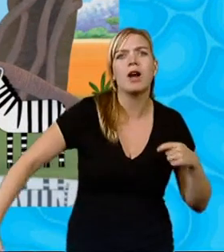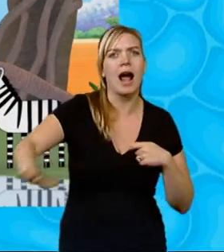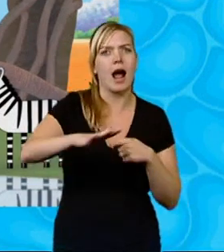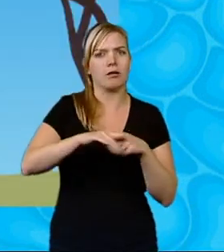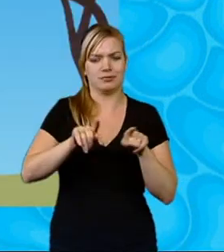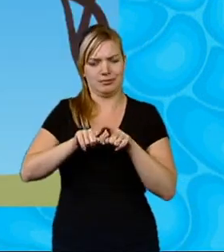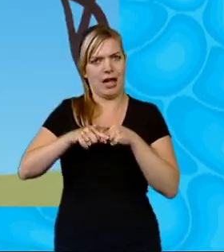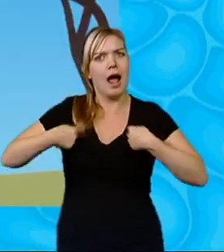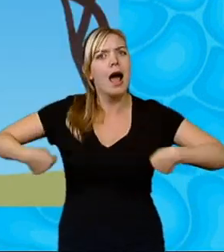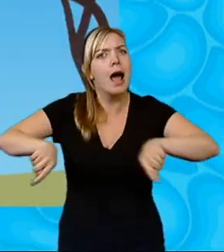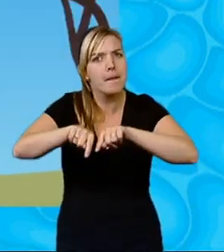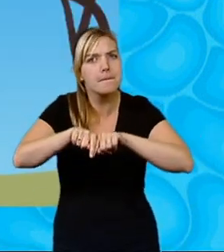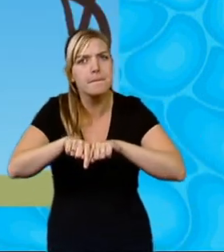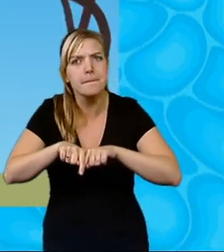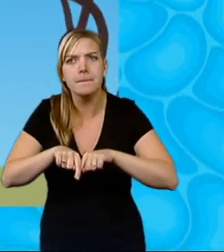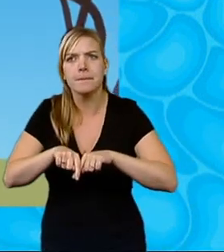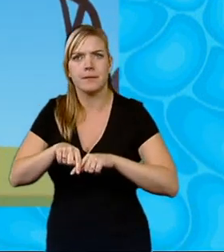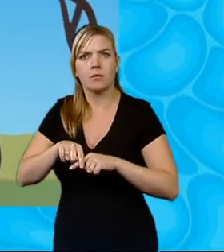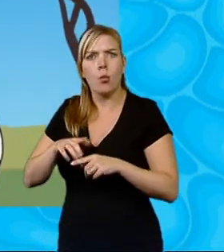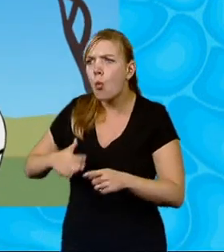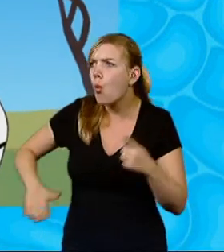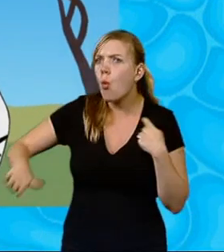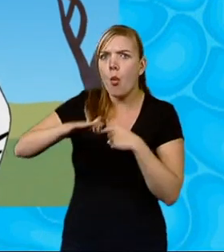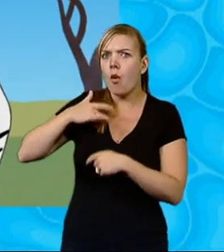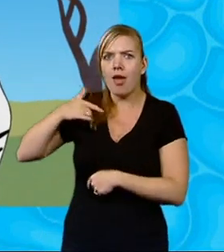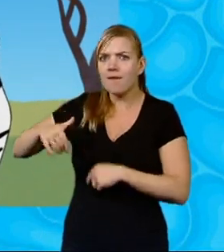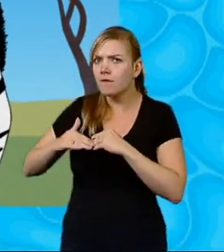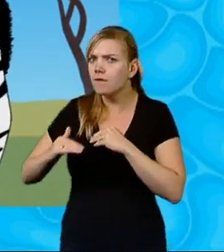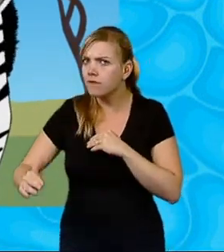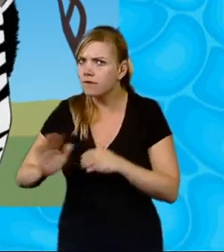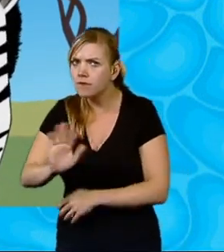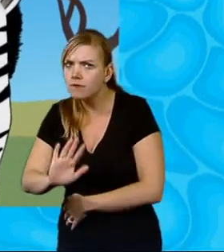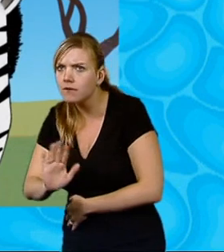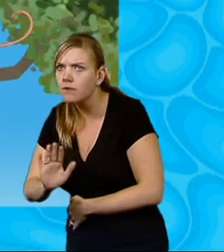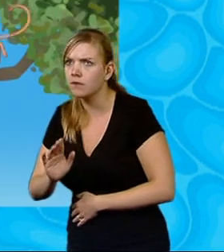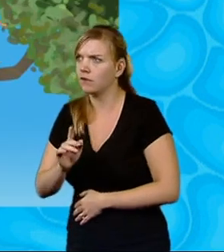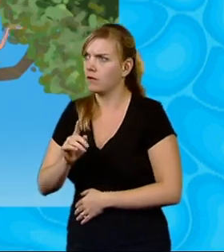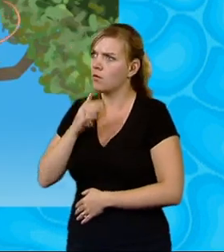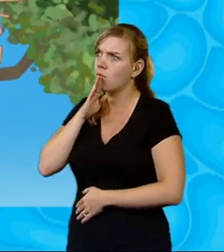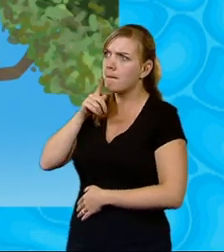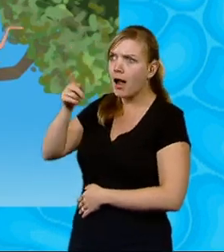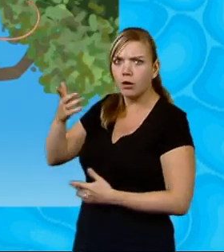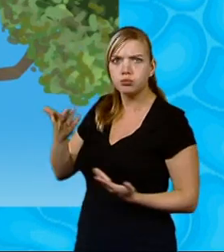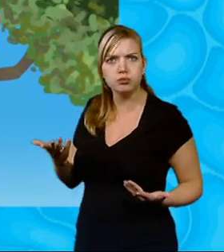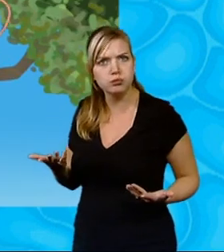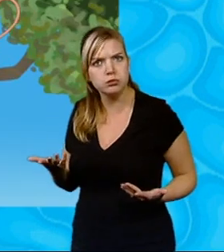everybody else? Not everybody lives on the ground, Max. What about them?